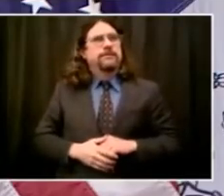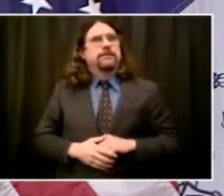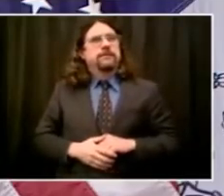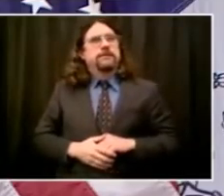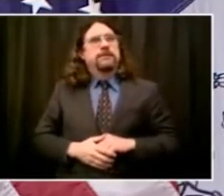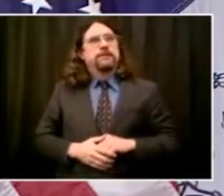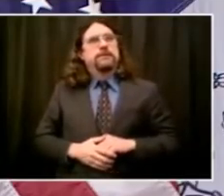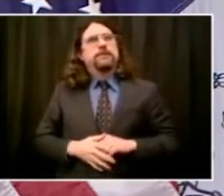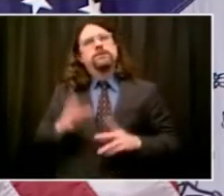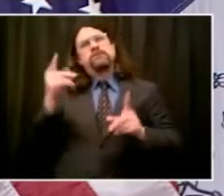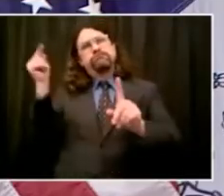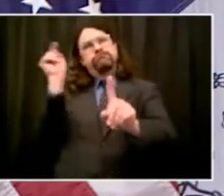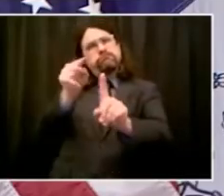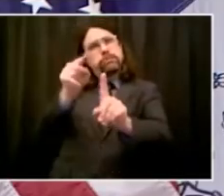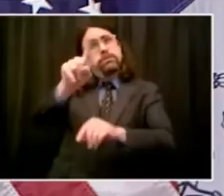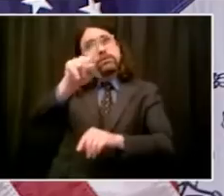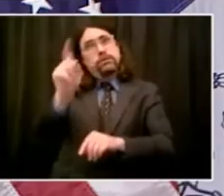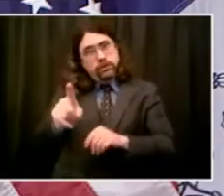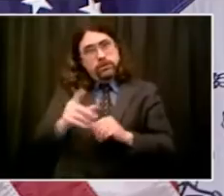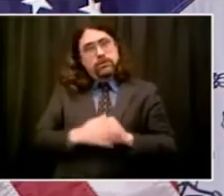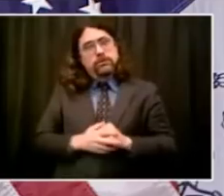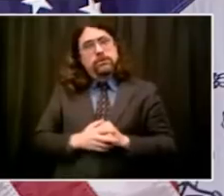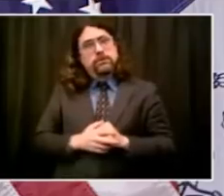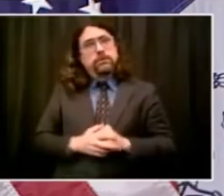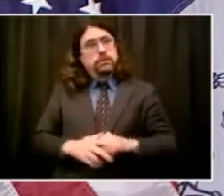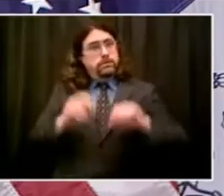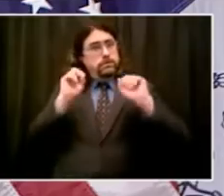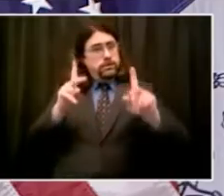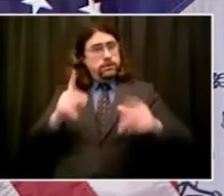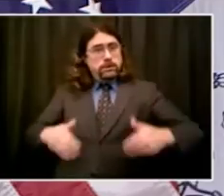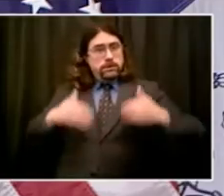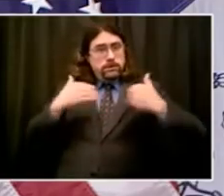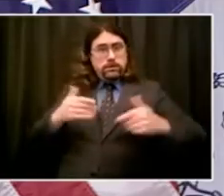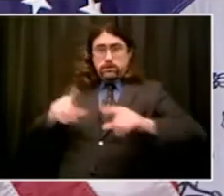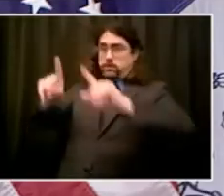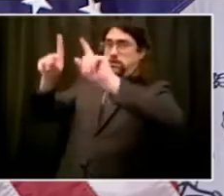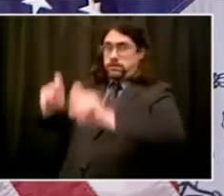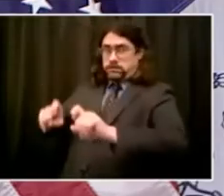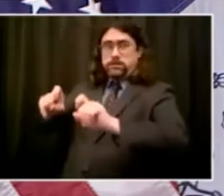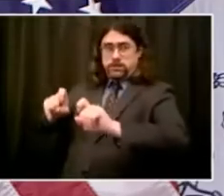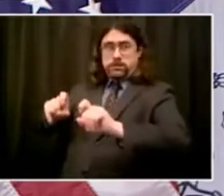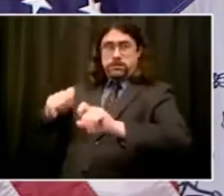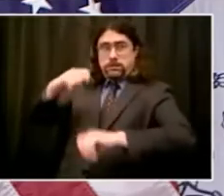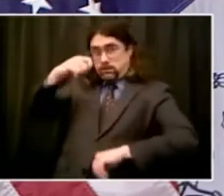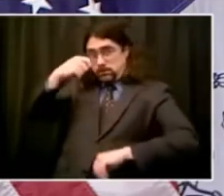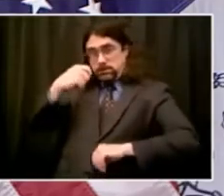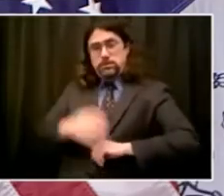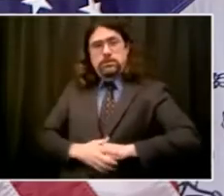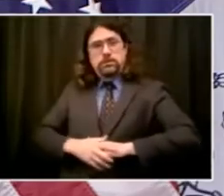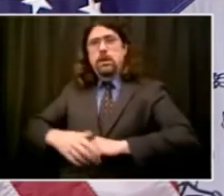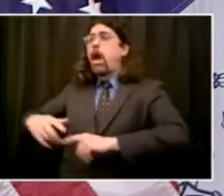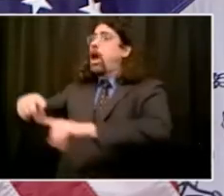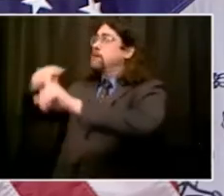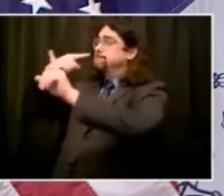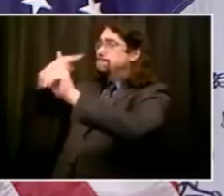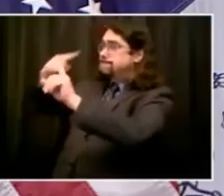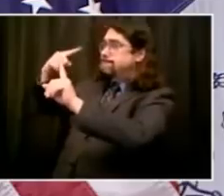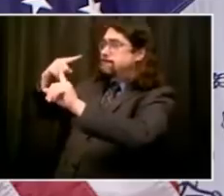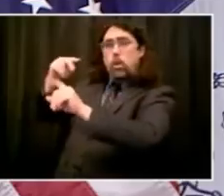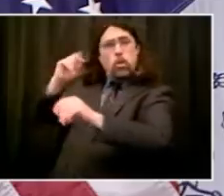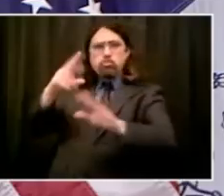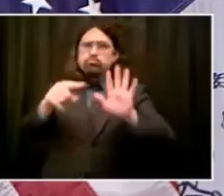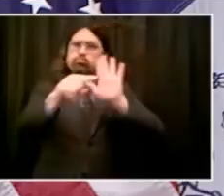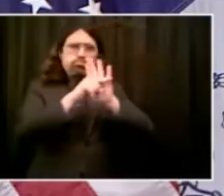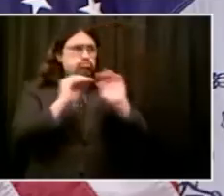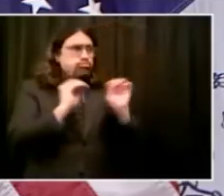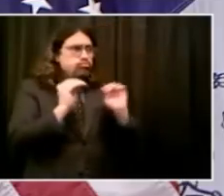people's test levels showed, what is exactly that became of that. And then finally, when we